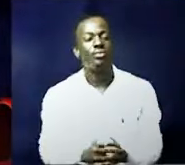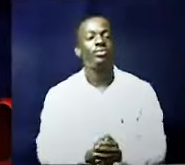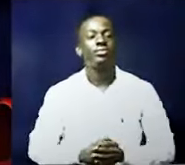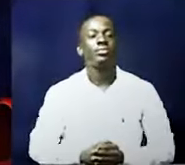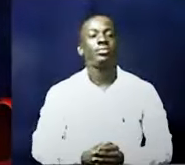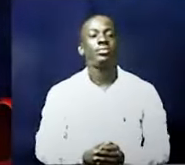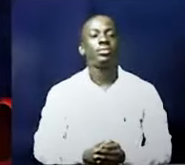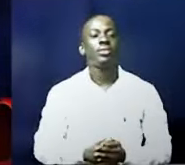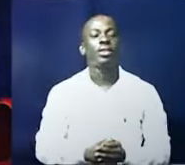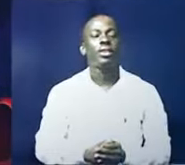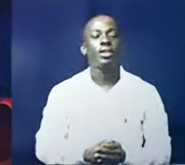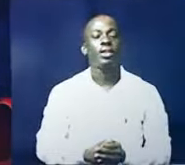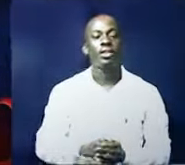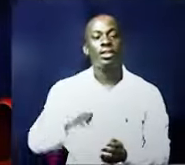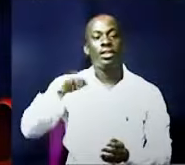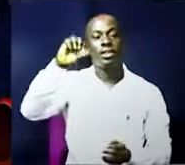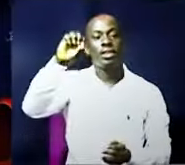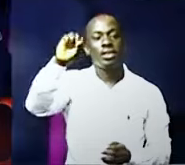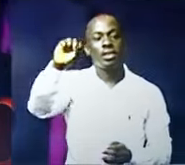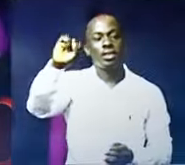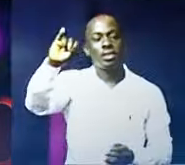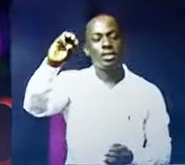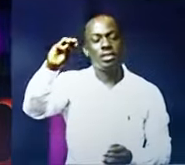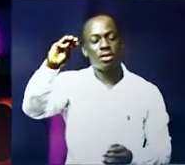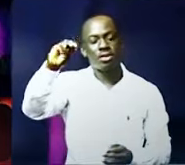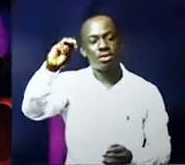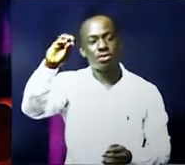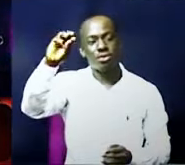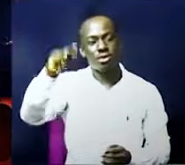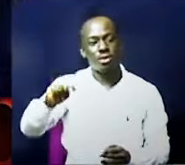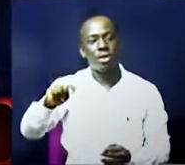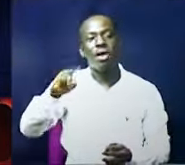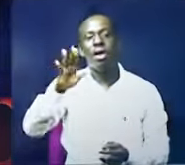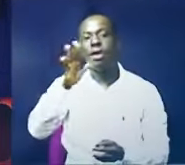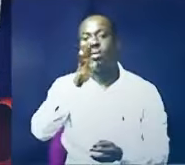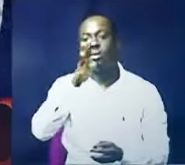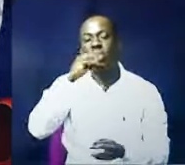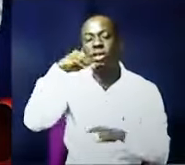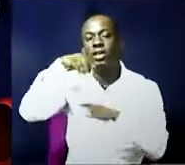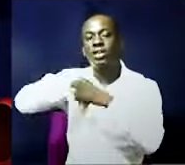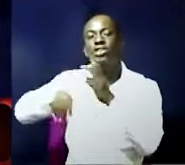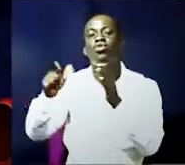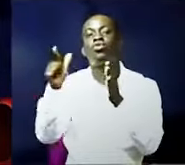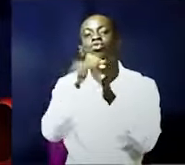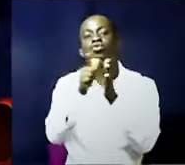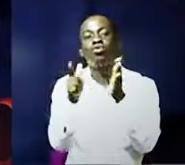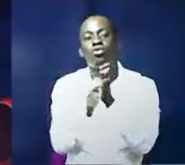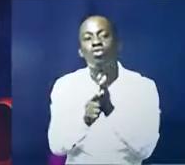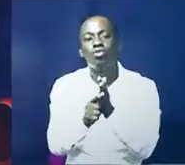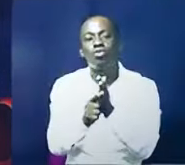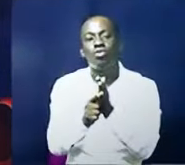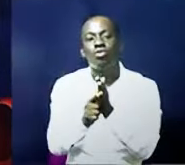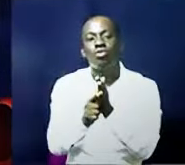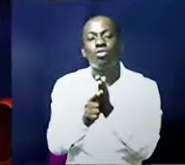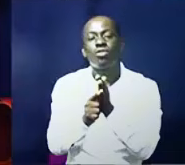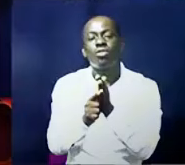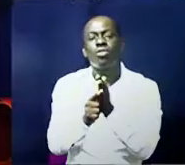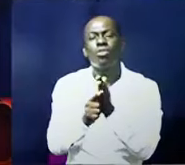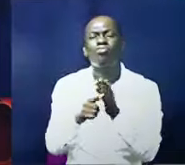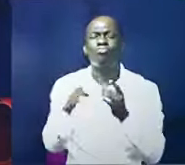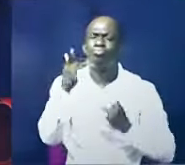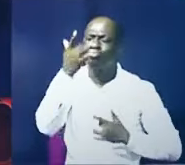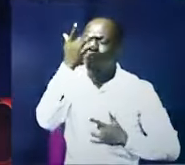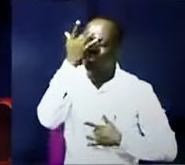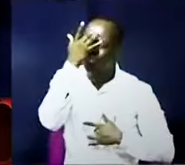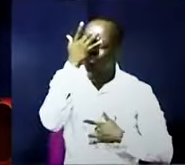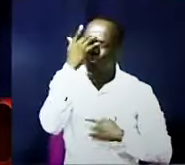mother-in-law was in bed with a fever, and they immediately told Jesus about her. Na Simon aseba